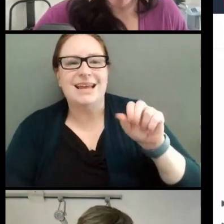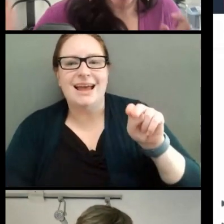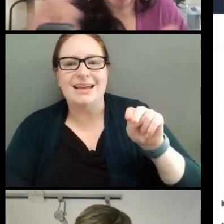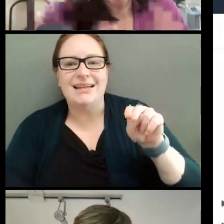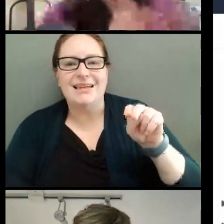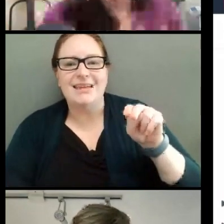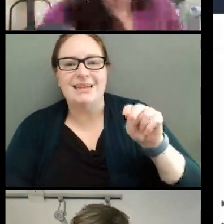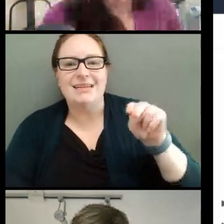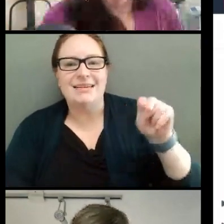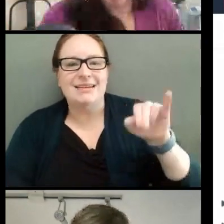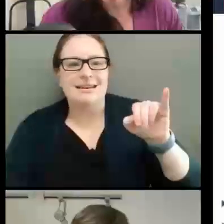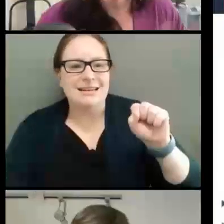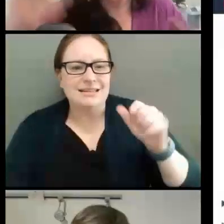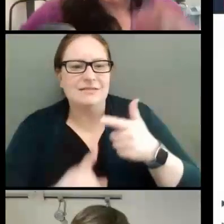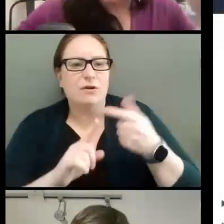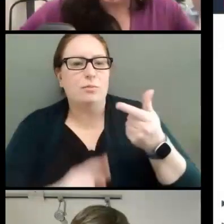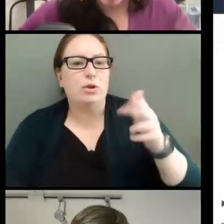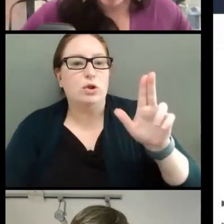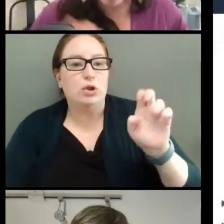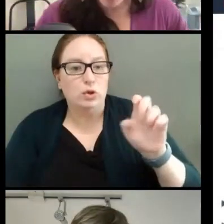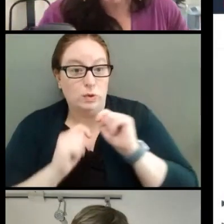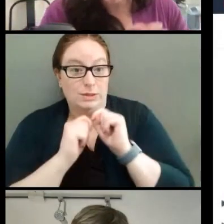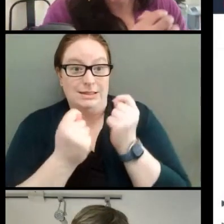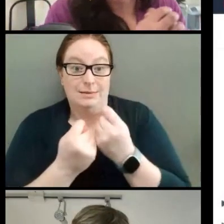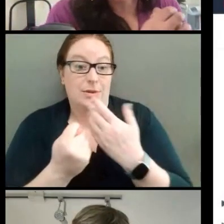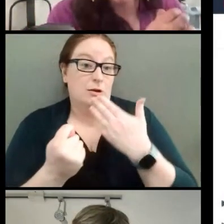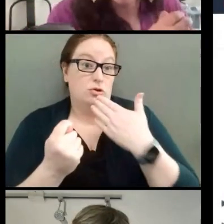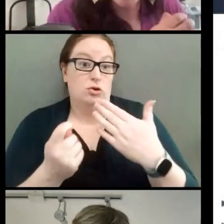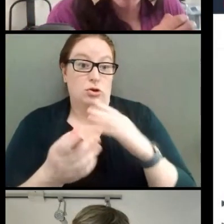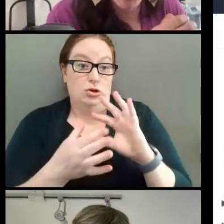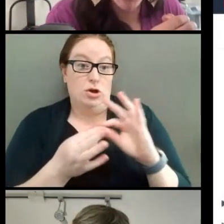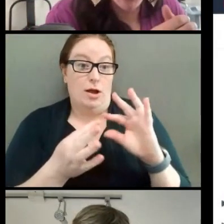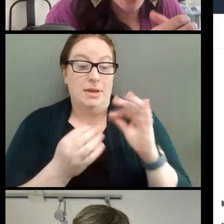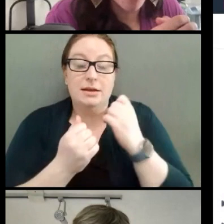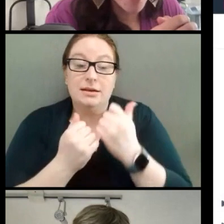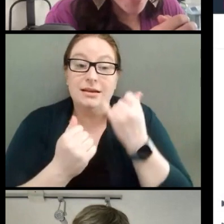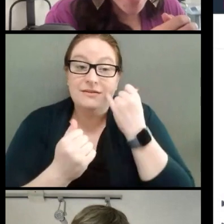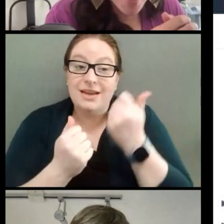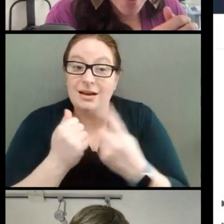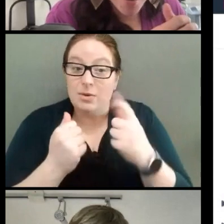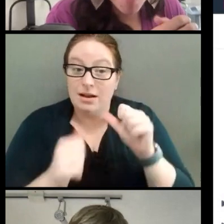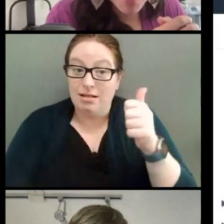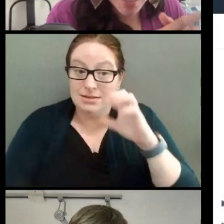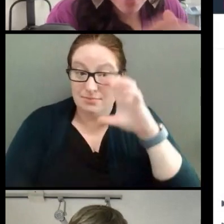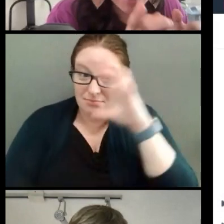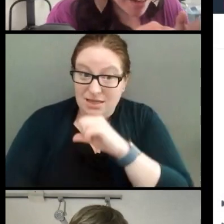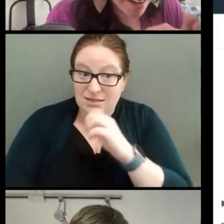team had a really good comment that, so if anyone else missed, I just wanted to share,